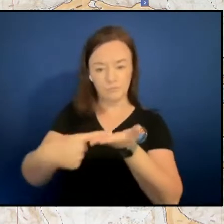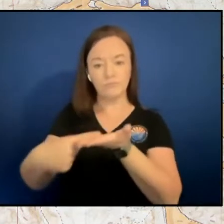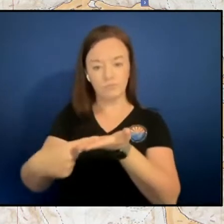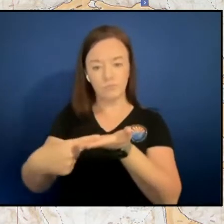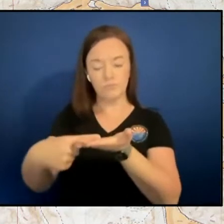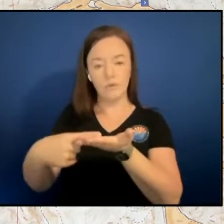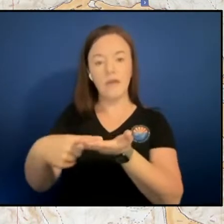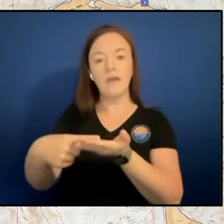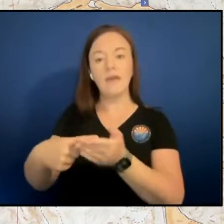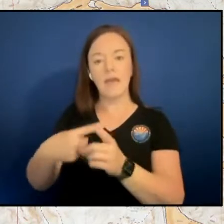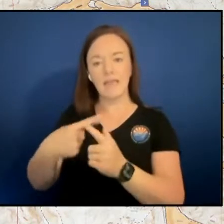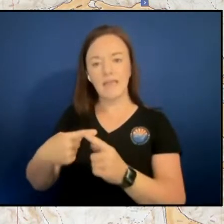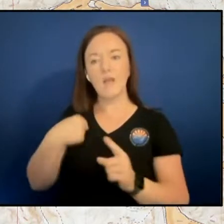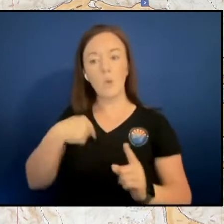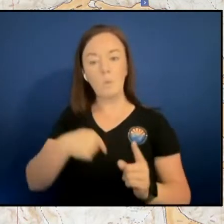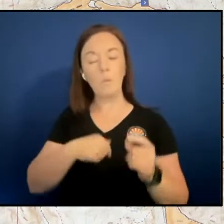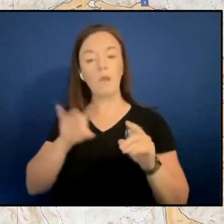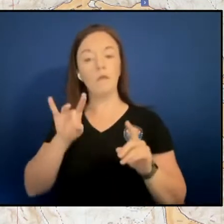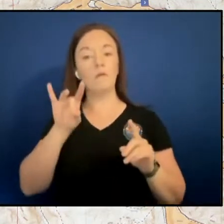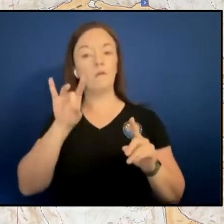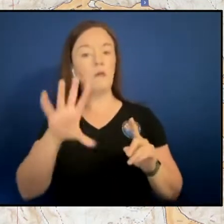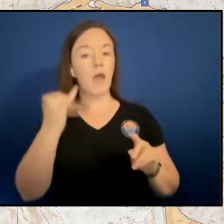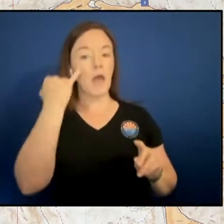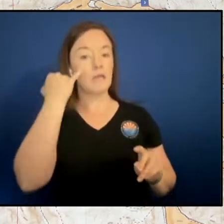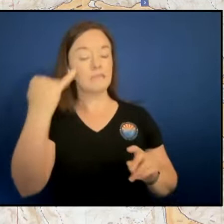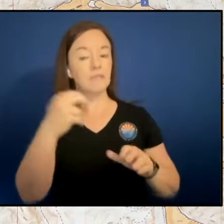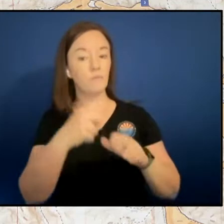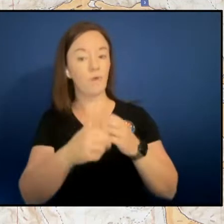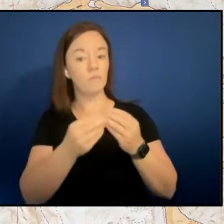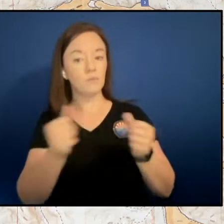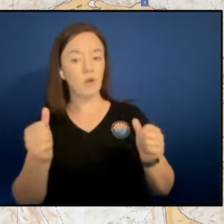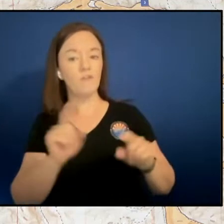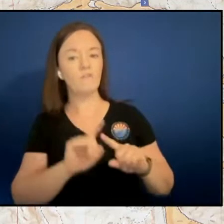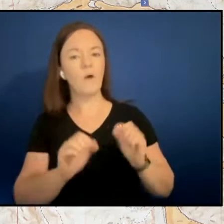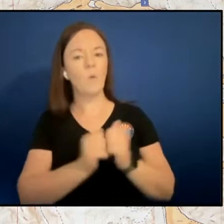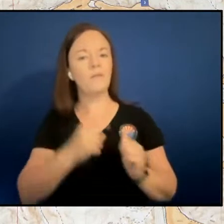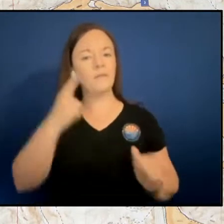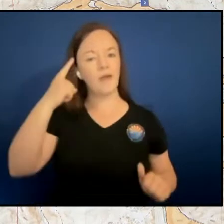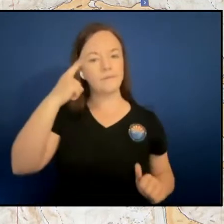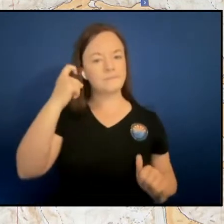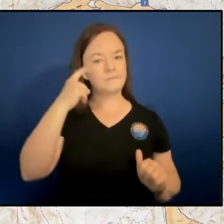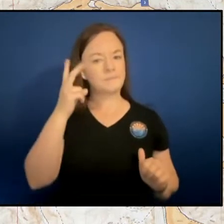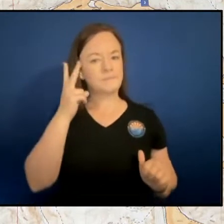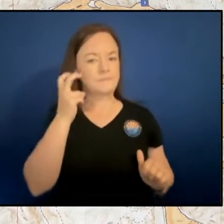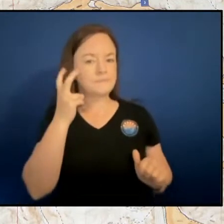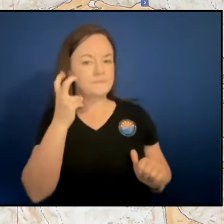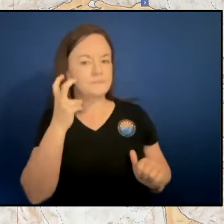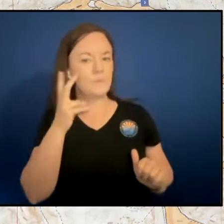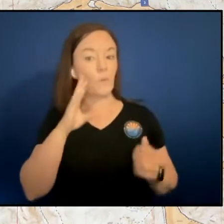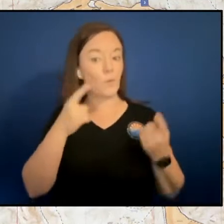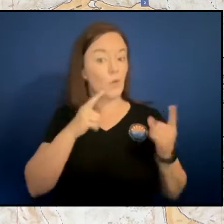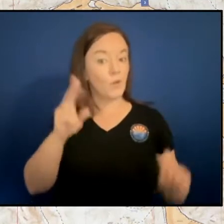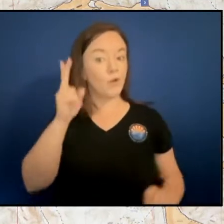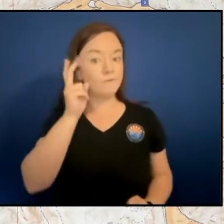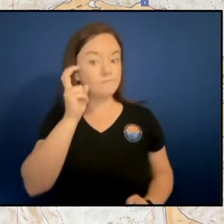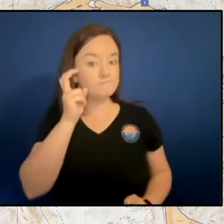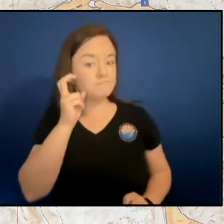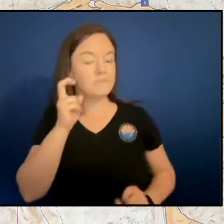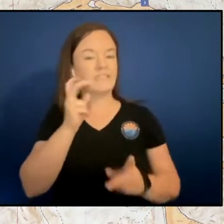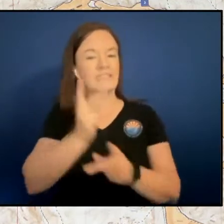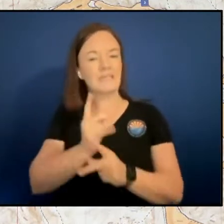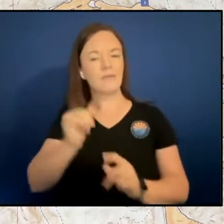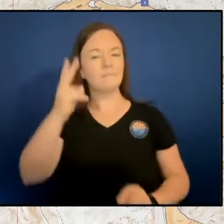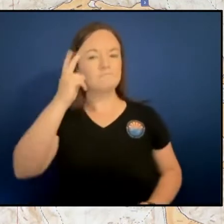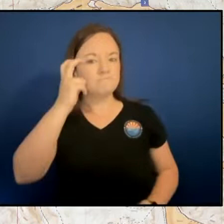a skeptical approach to determine what the best course of action is. And